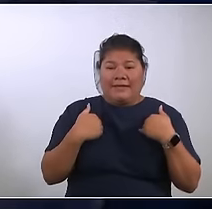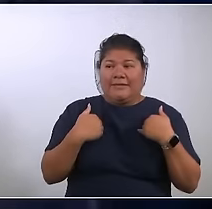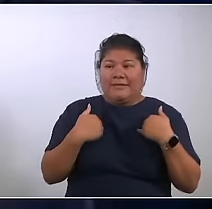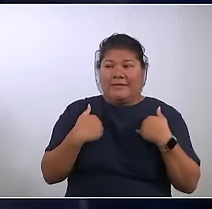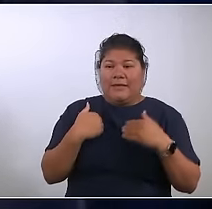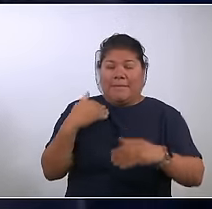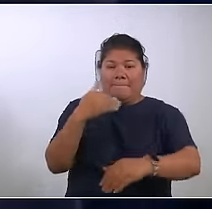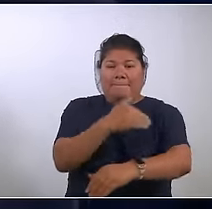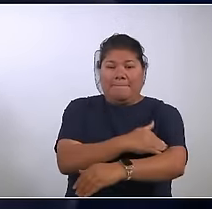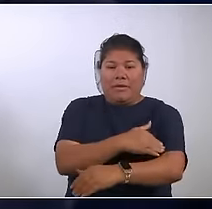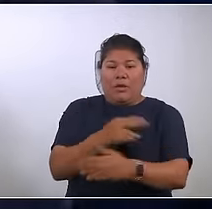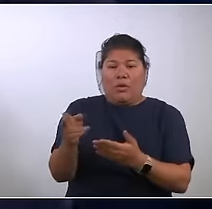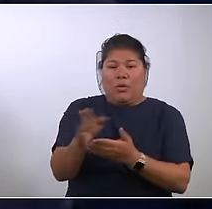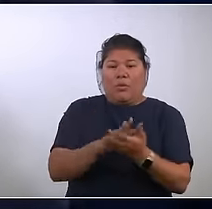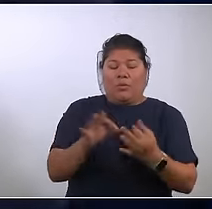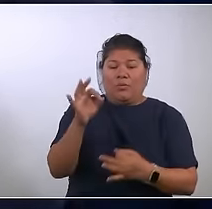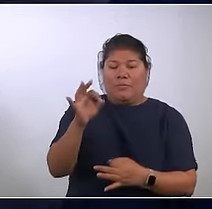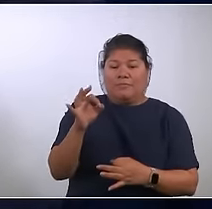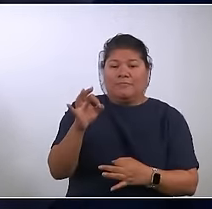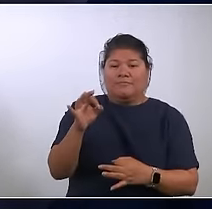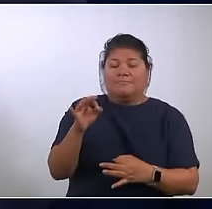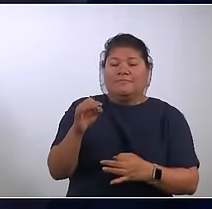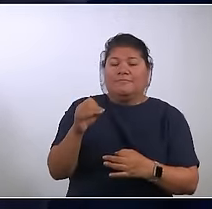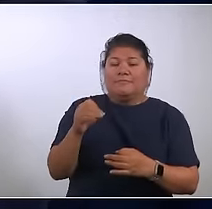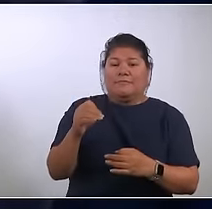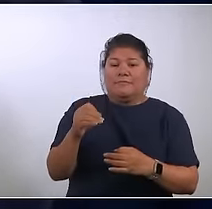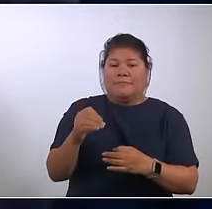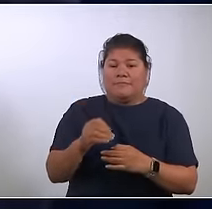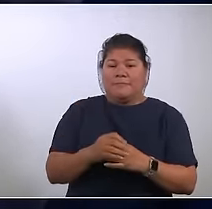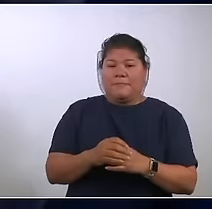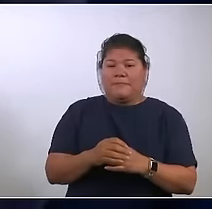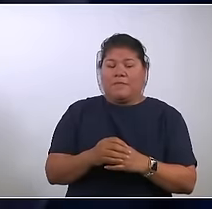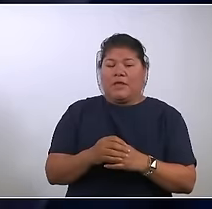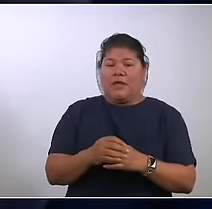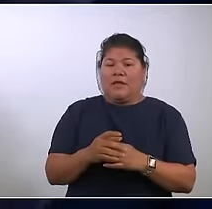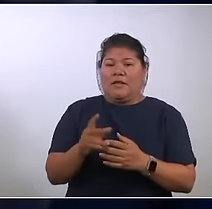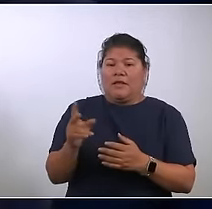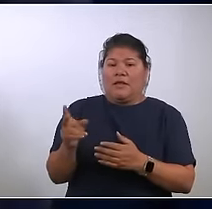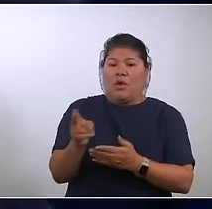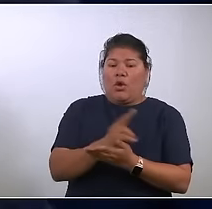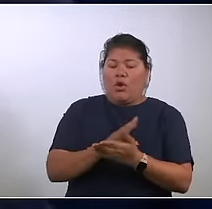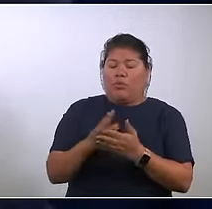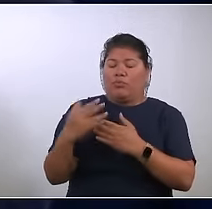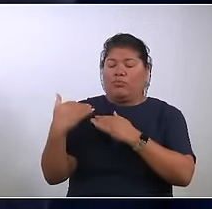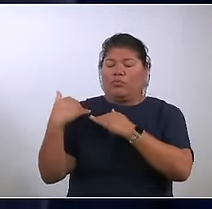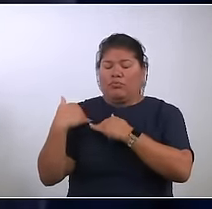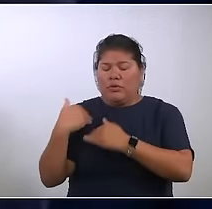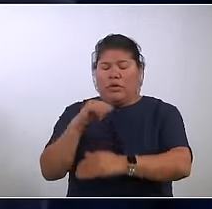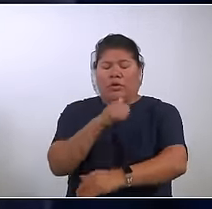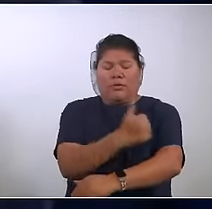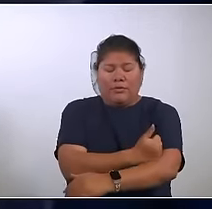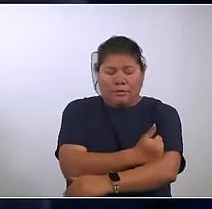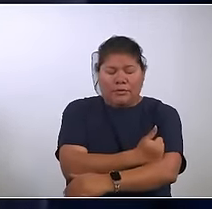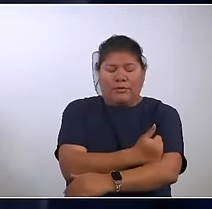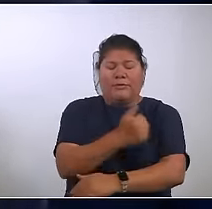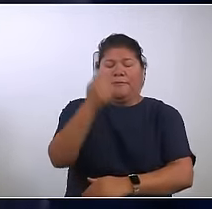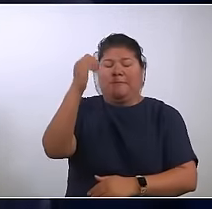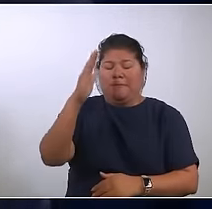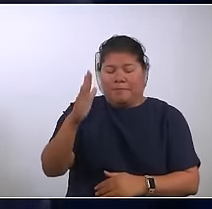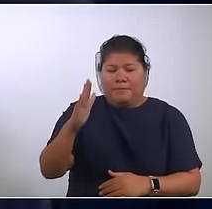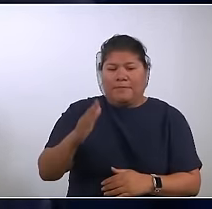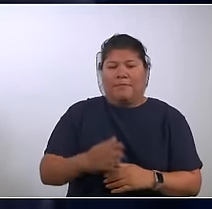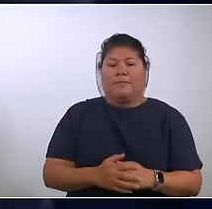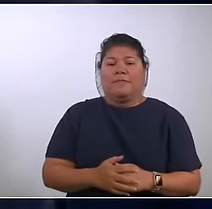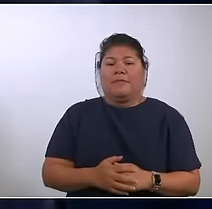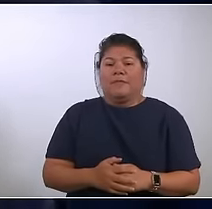Has. Poder divino. Divine power. Peso divino. Divine weight. Autoridad de Dios.